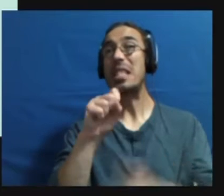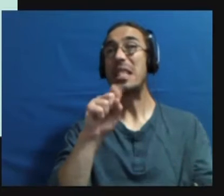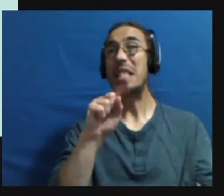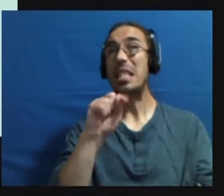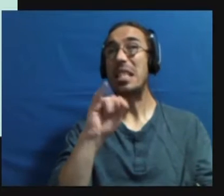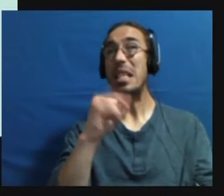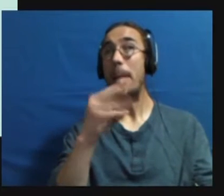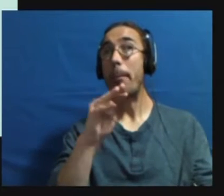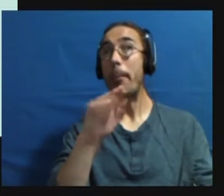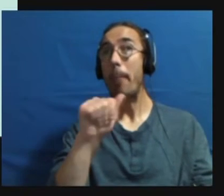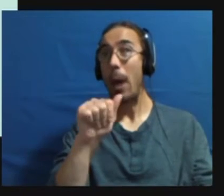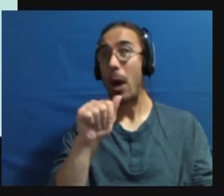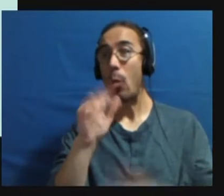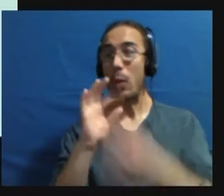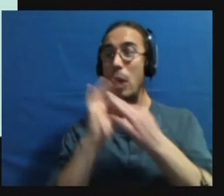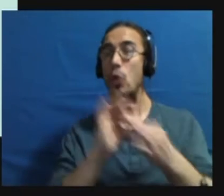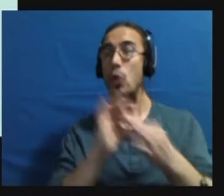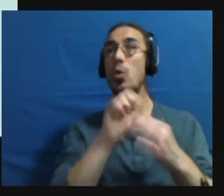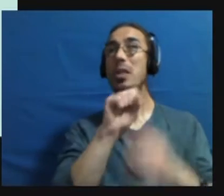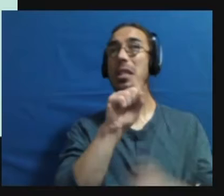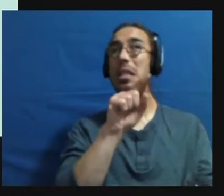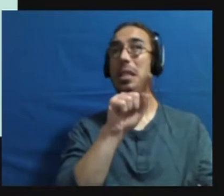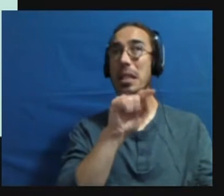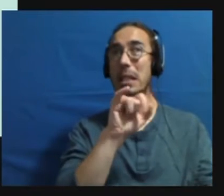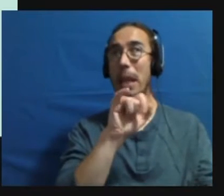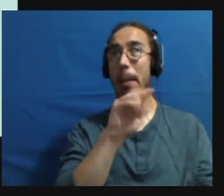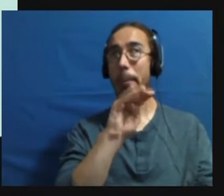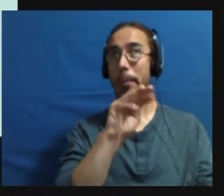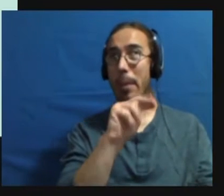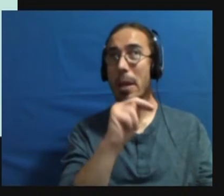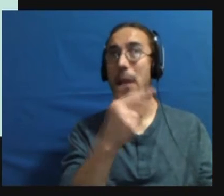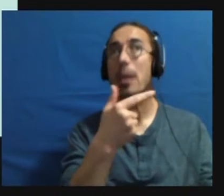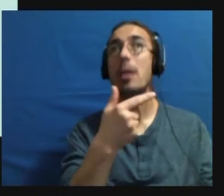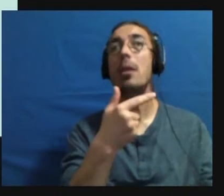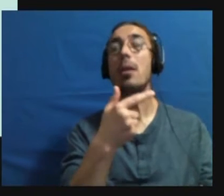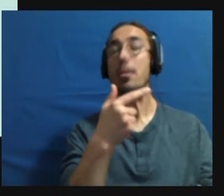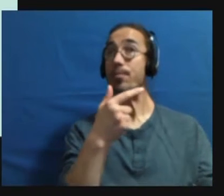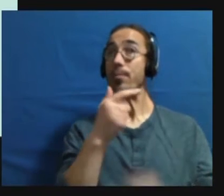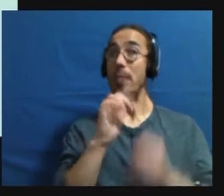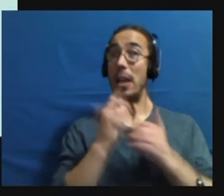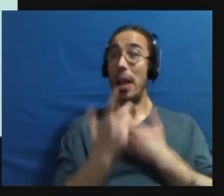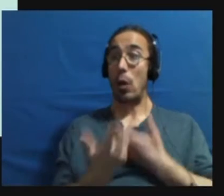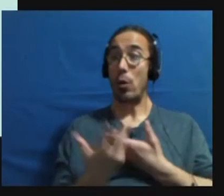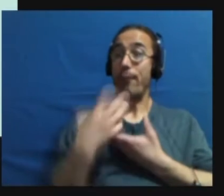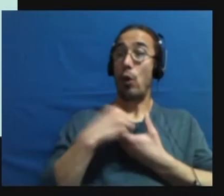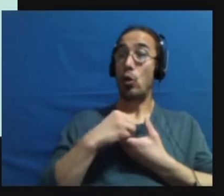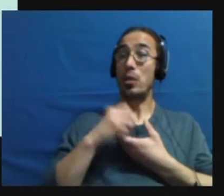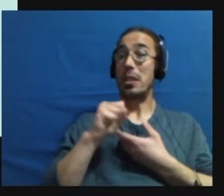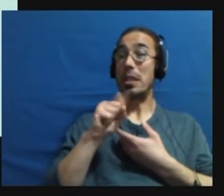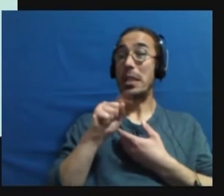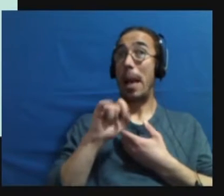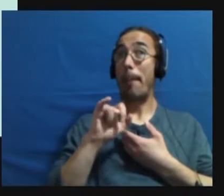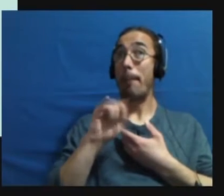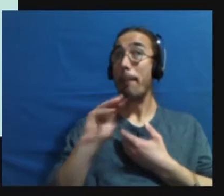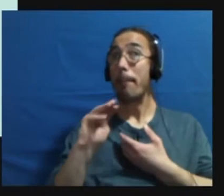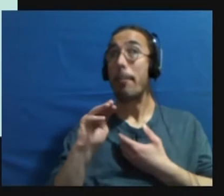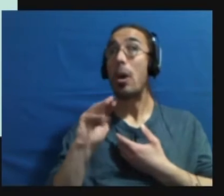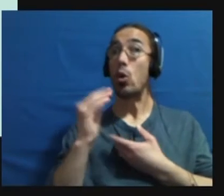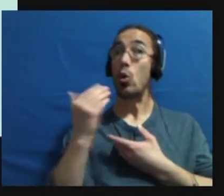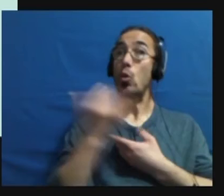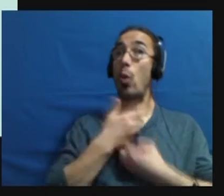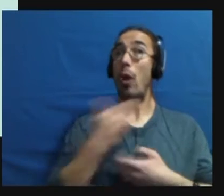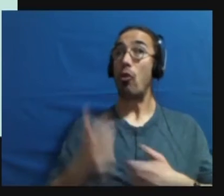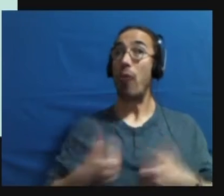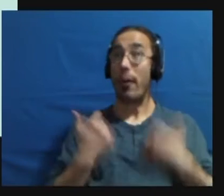we'll be talking about how to invite stems into our lives, whether or not that's as an autistic